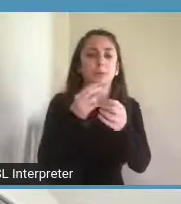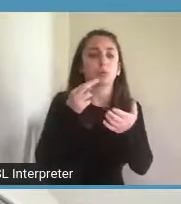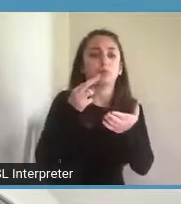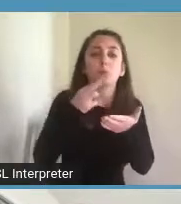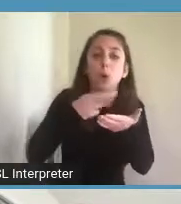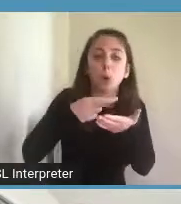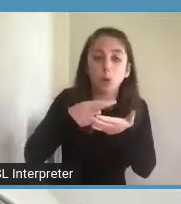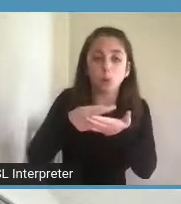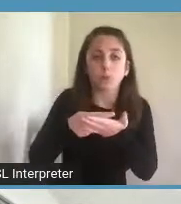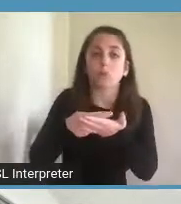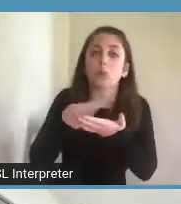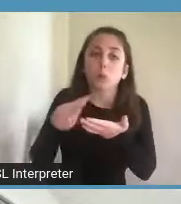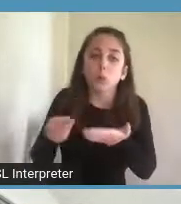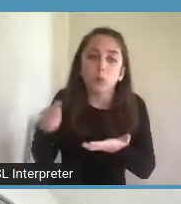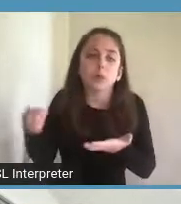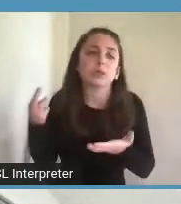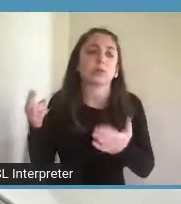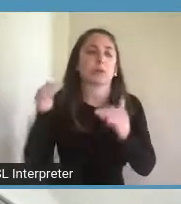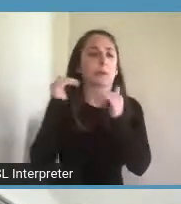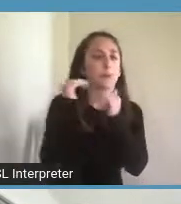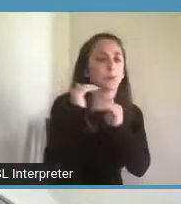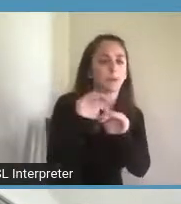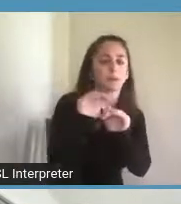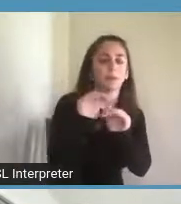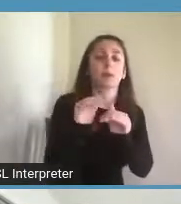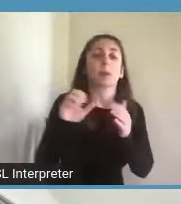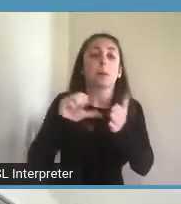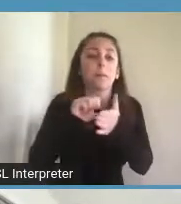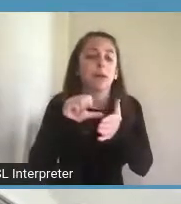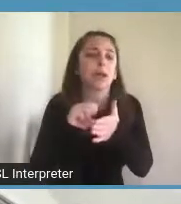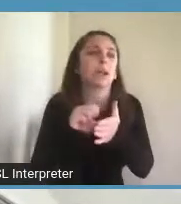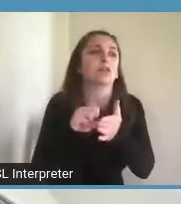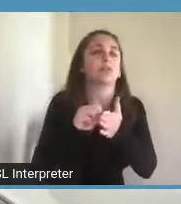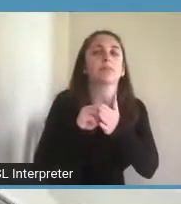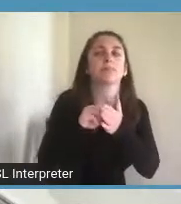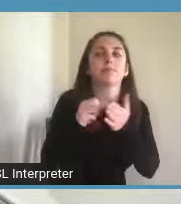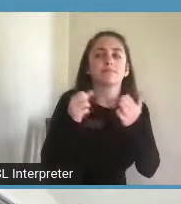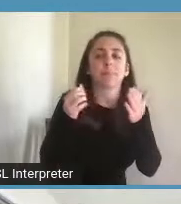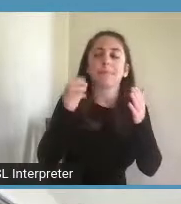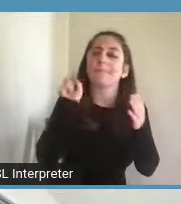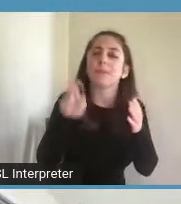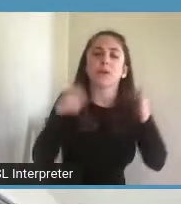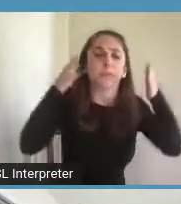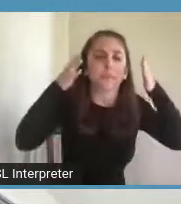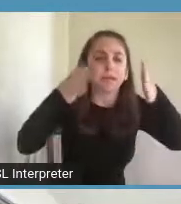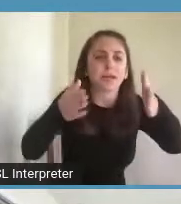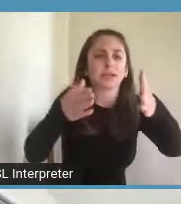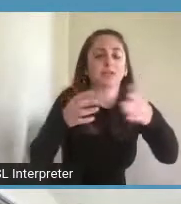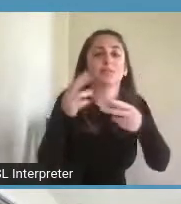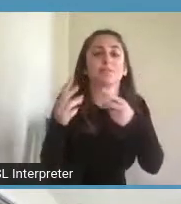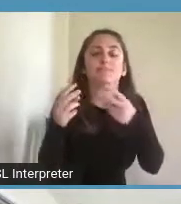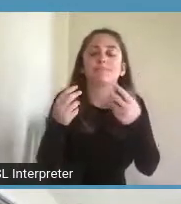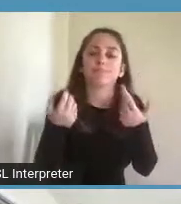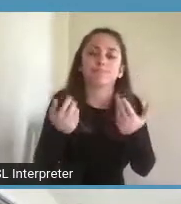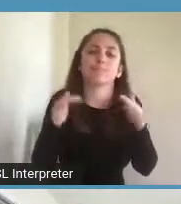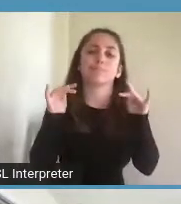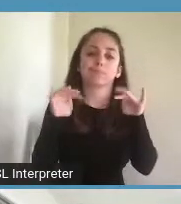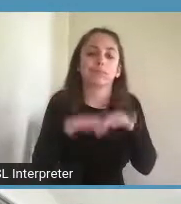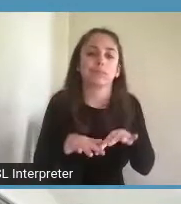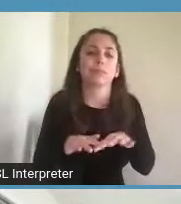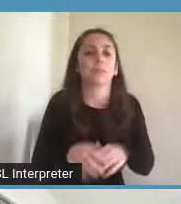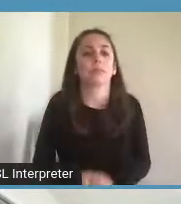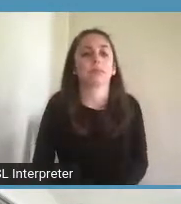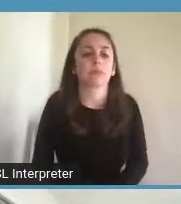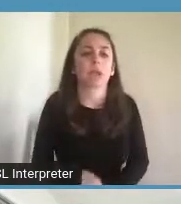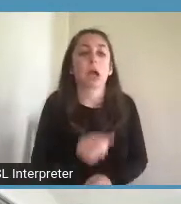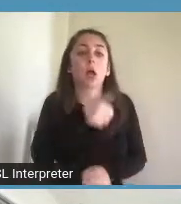web design, am I paying attention to the pages that are getting the most eyeballs? Okay, another good question that takes